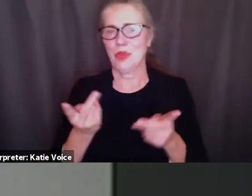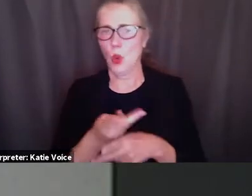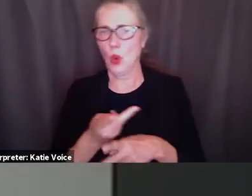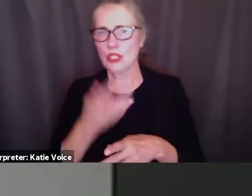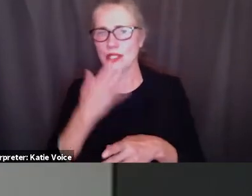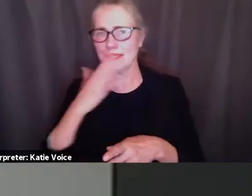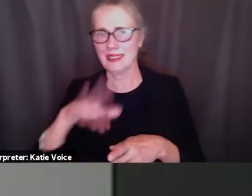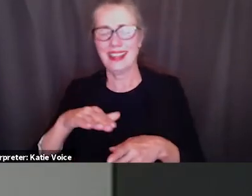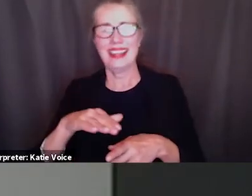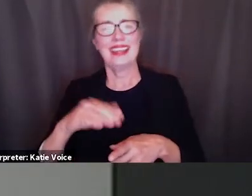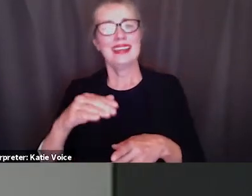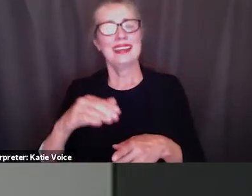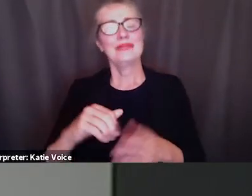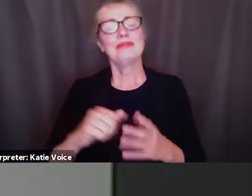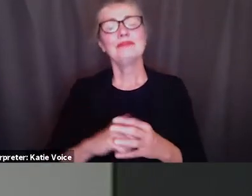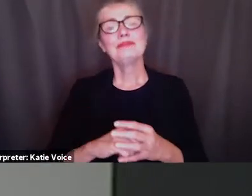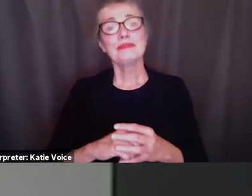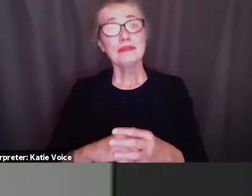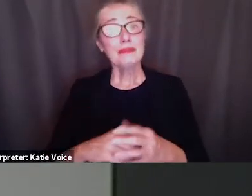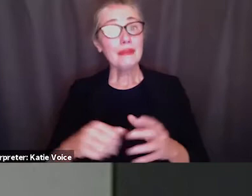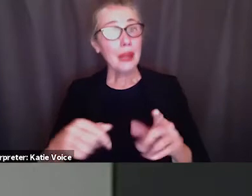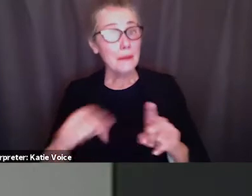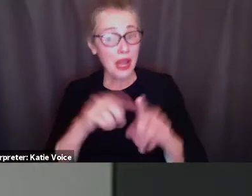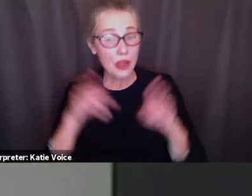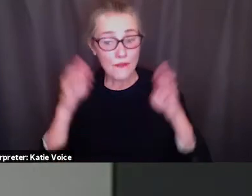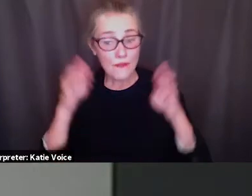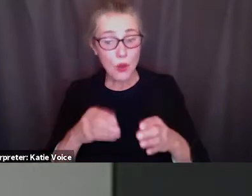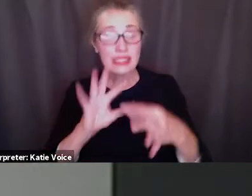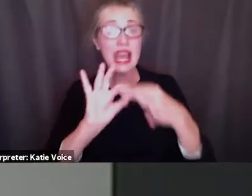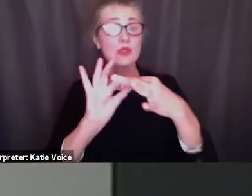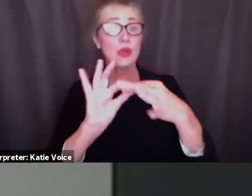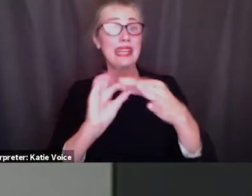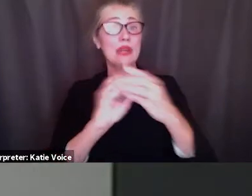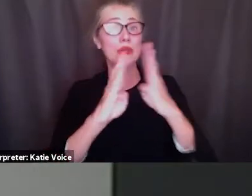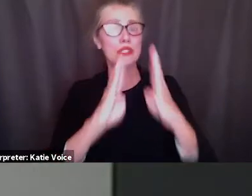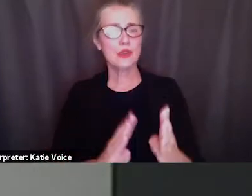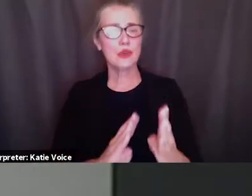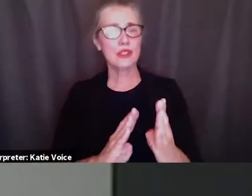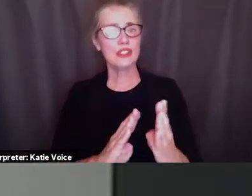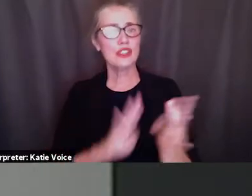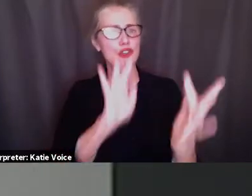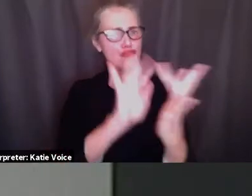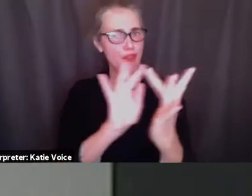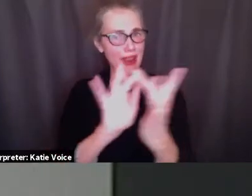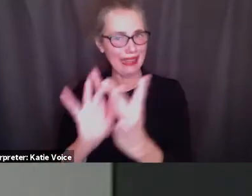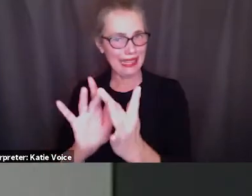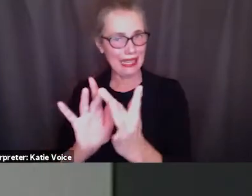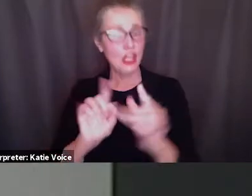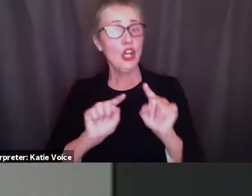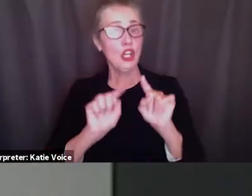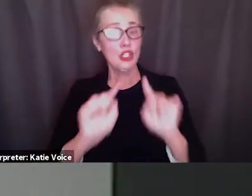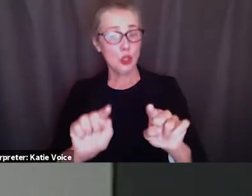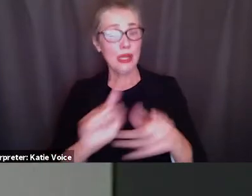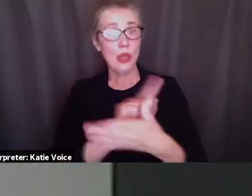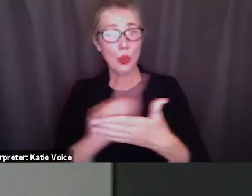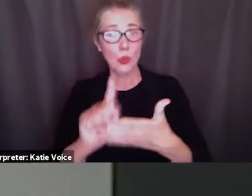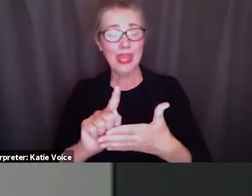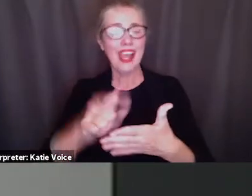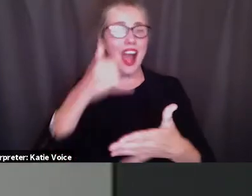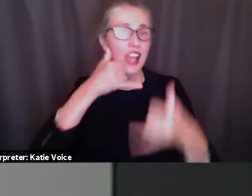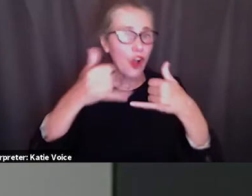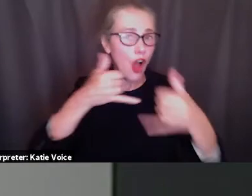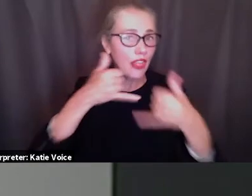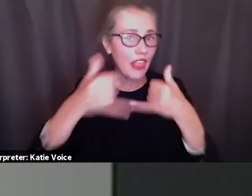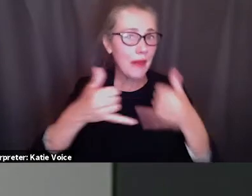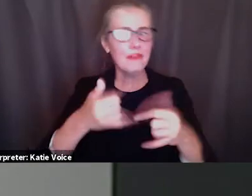focusing on is connecting with students directly. So I've been calling students throughout the week that I know from different schools and just